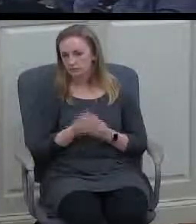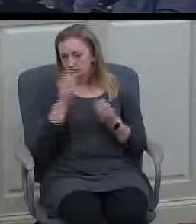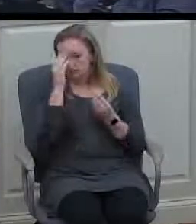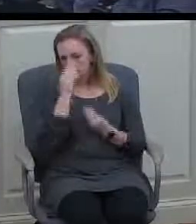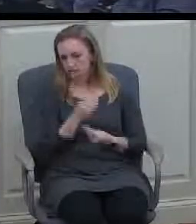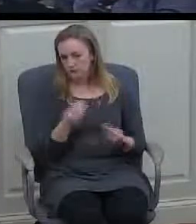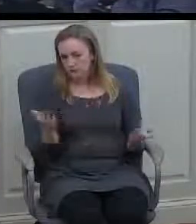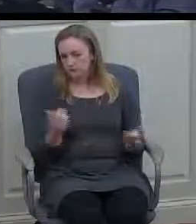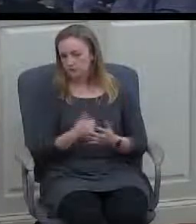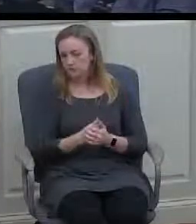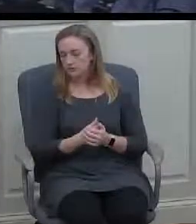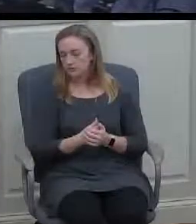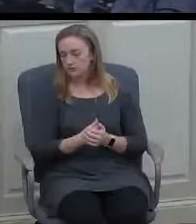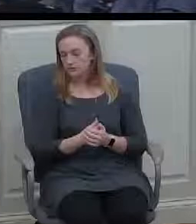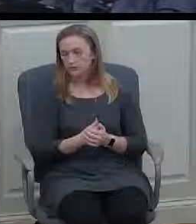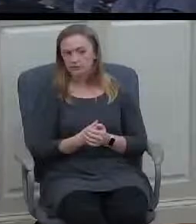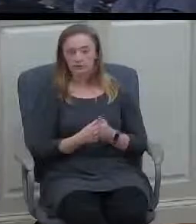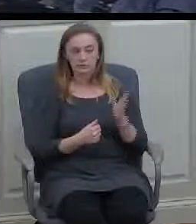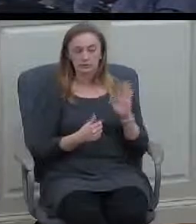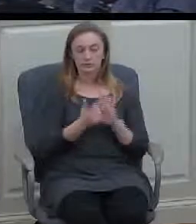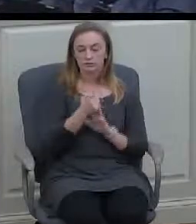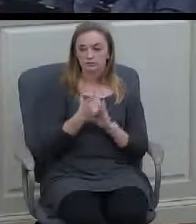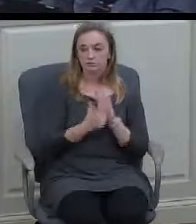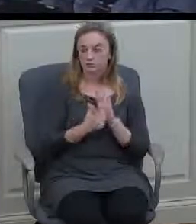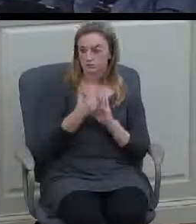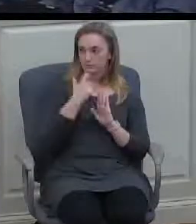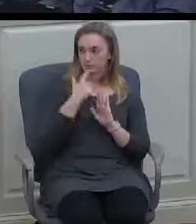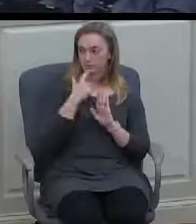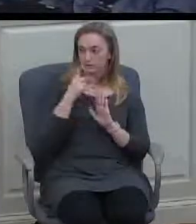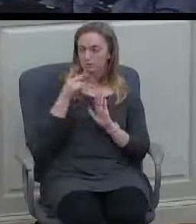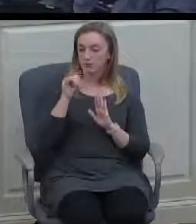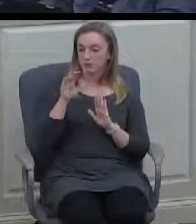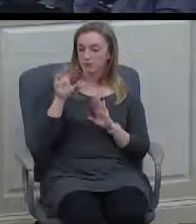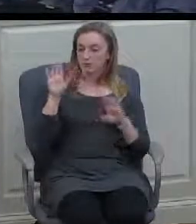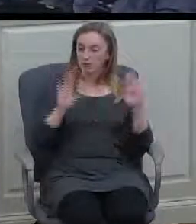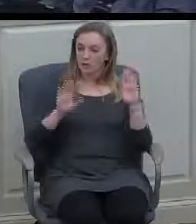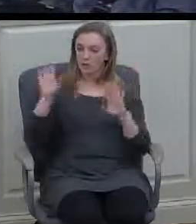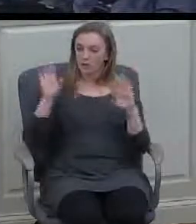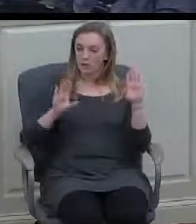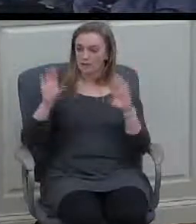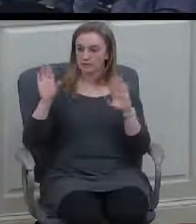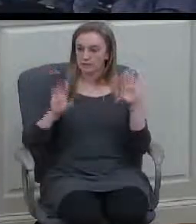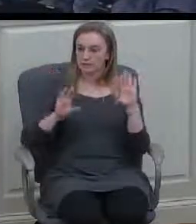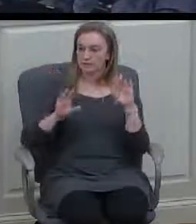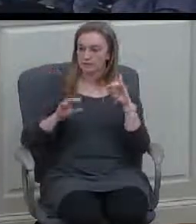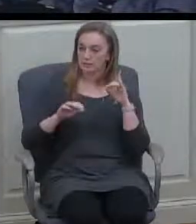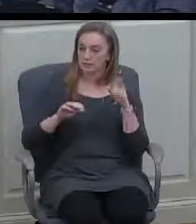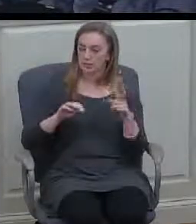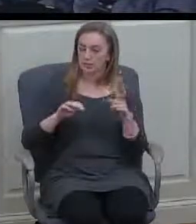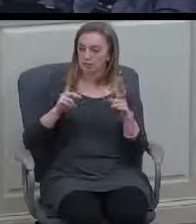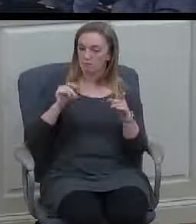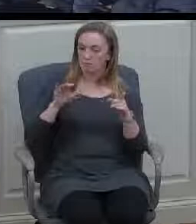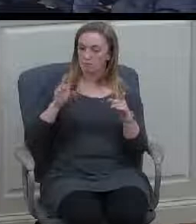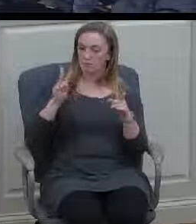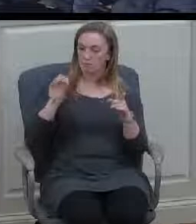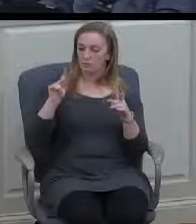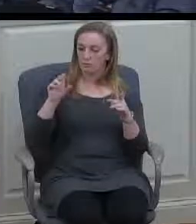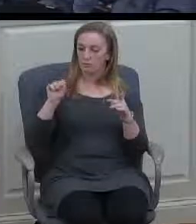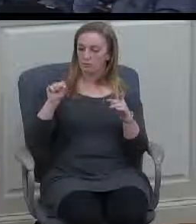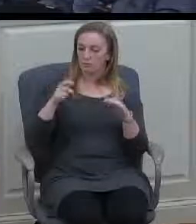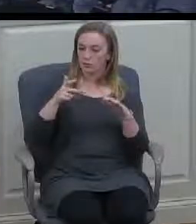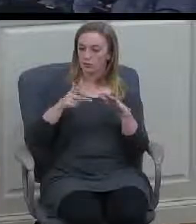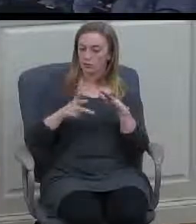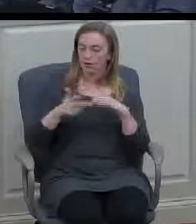know? The public auction at the Public Works Garage